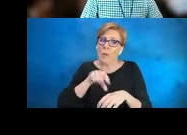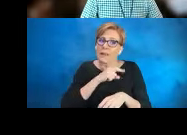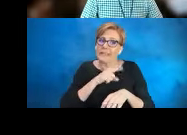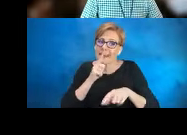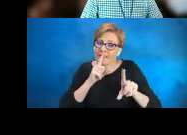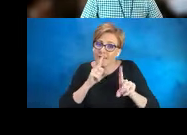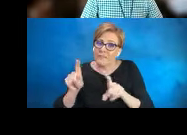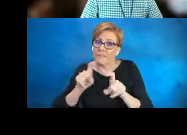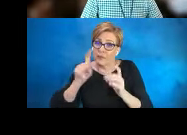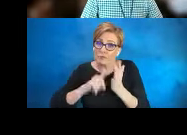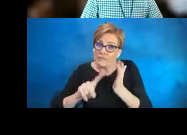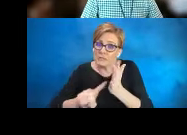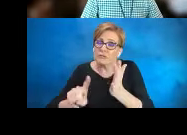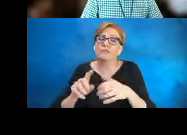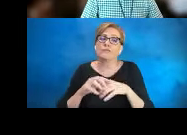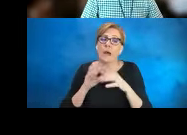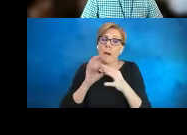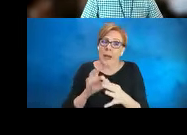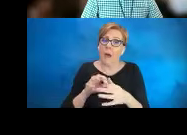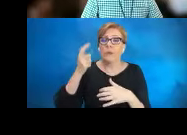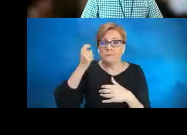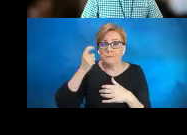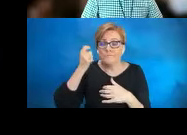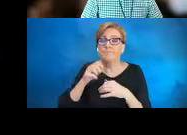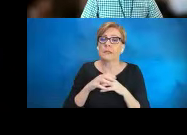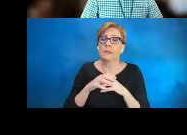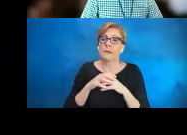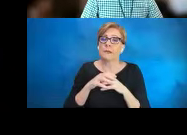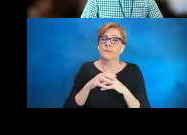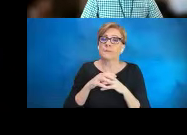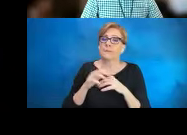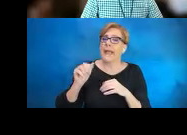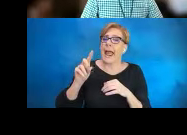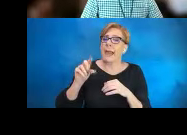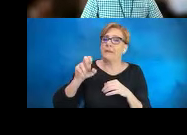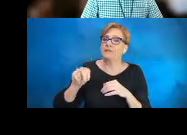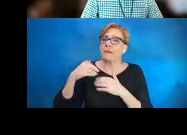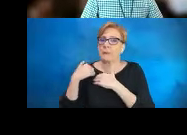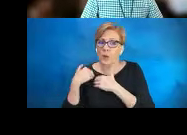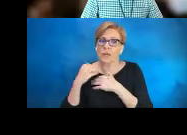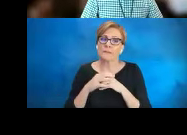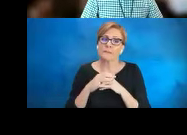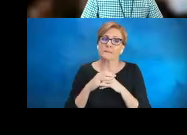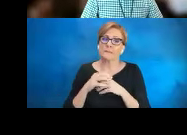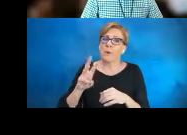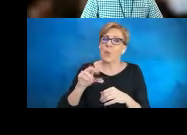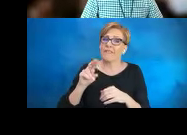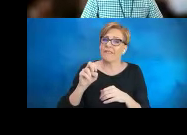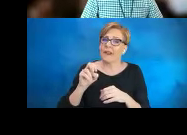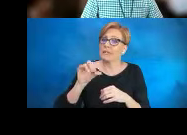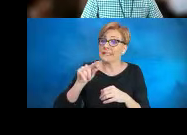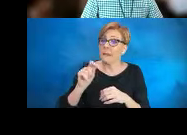and administrative burden and other parts of the welfare state. And prior to that, I was a medical social worker.